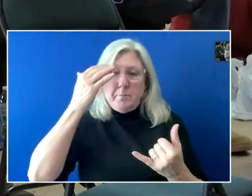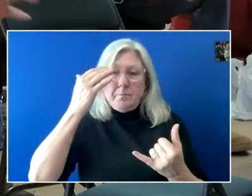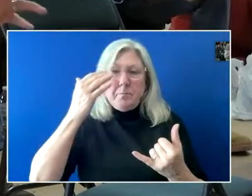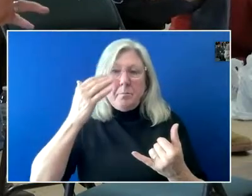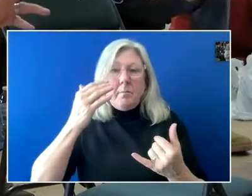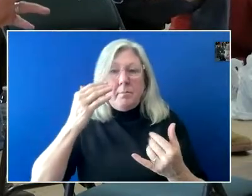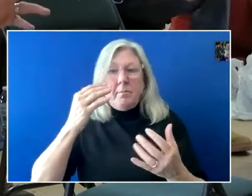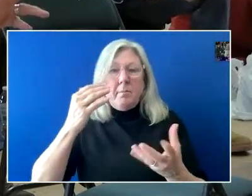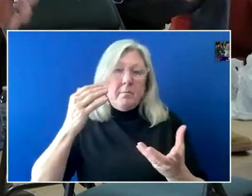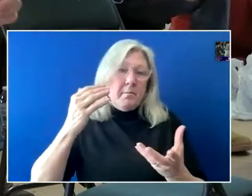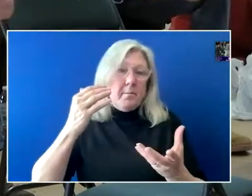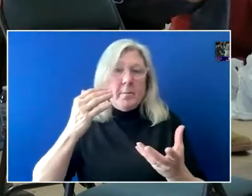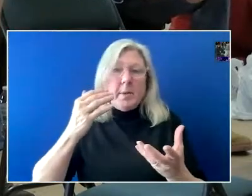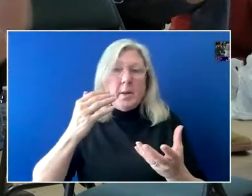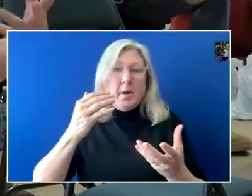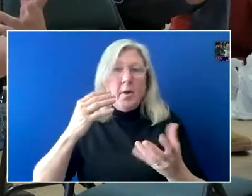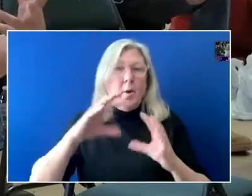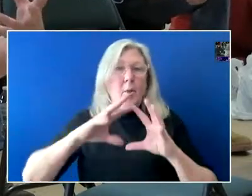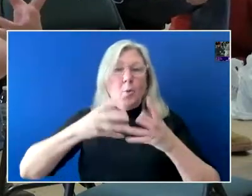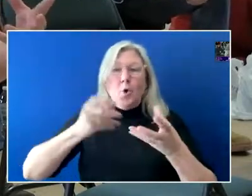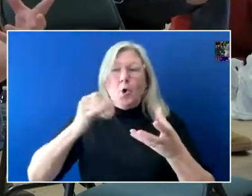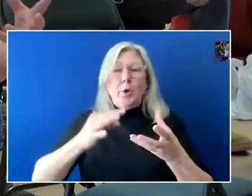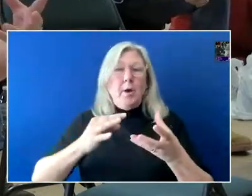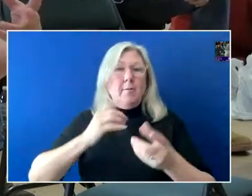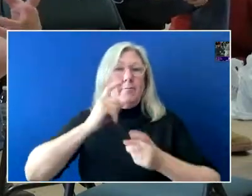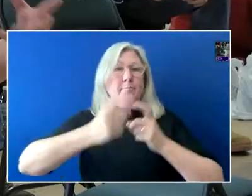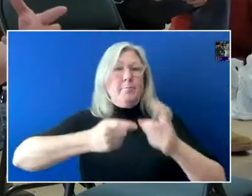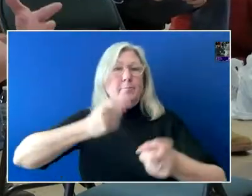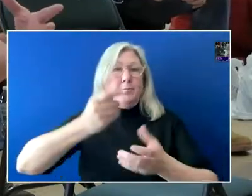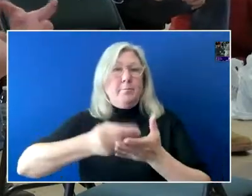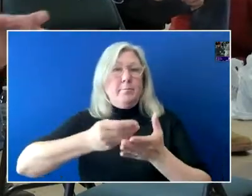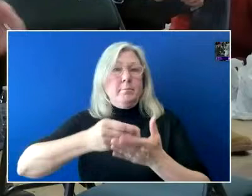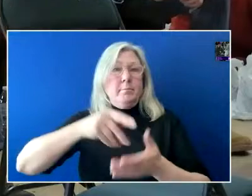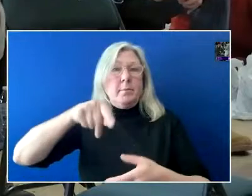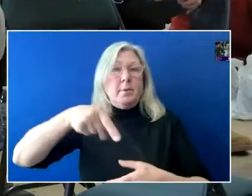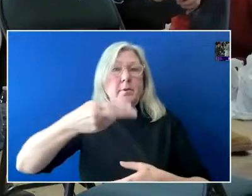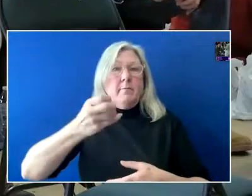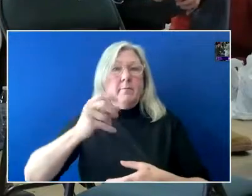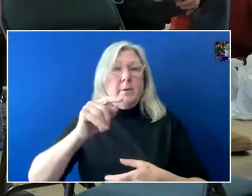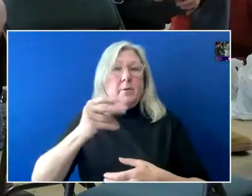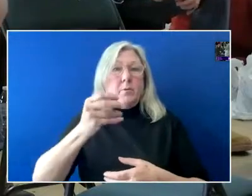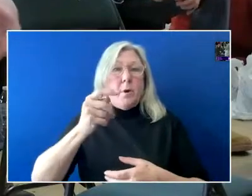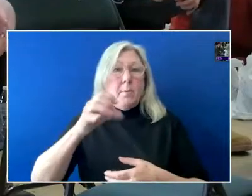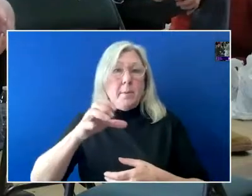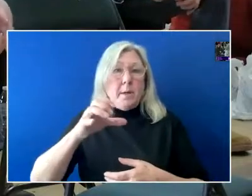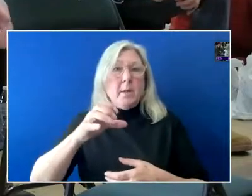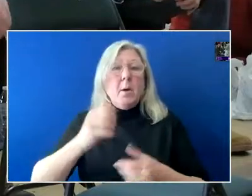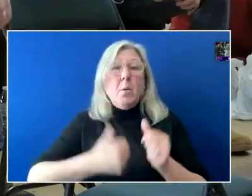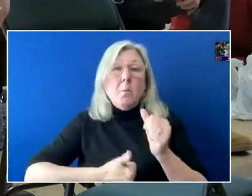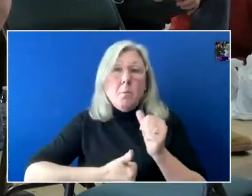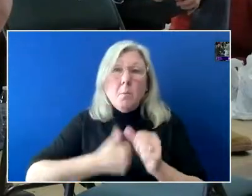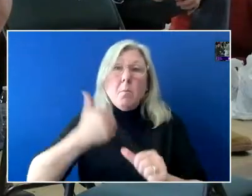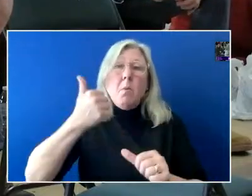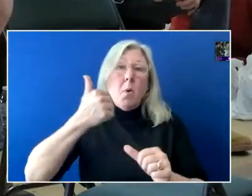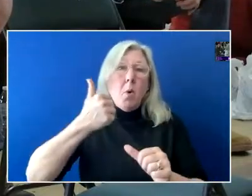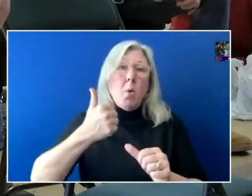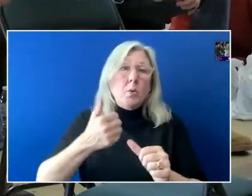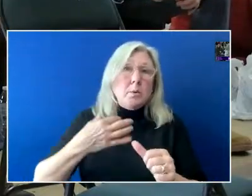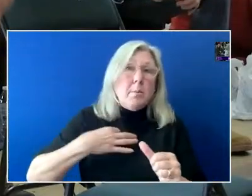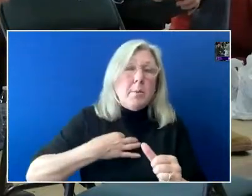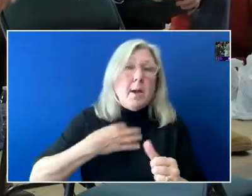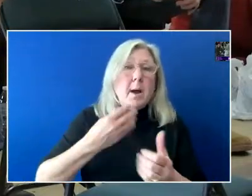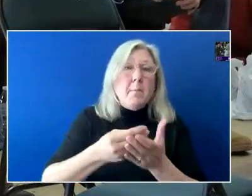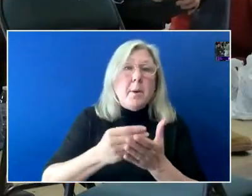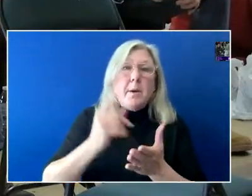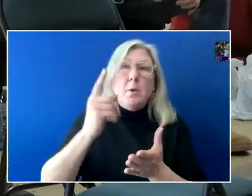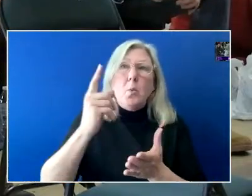granting World um most of the money that you apply for is like for a one-time thing and um